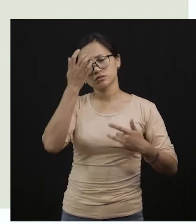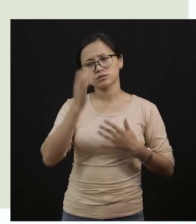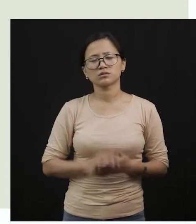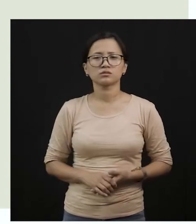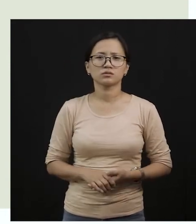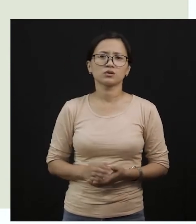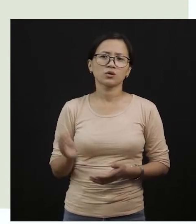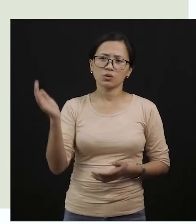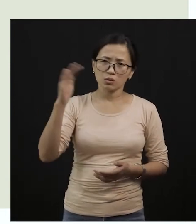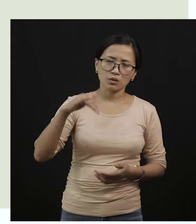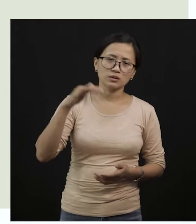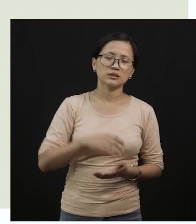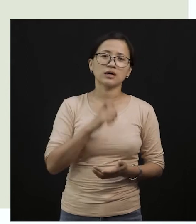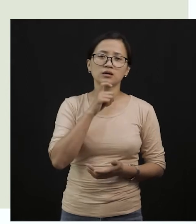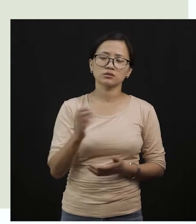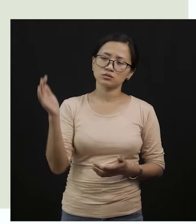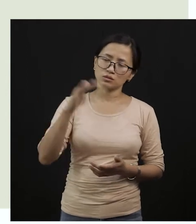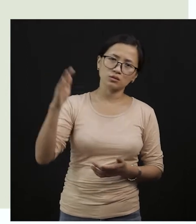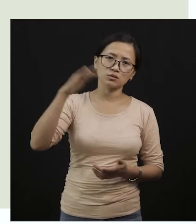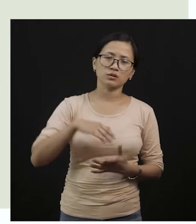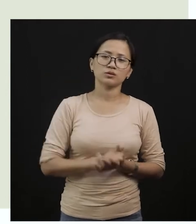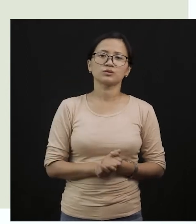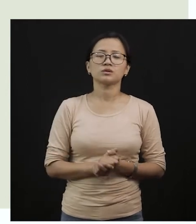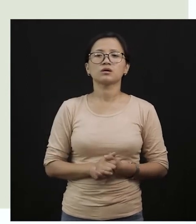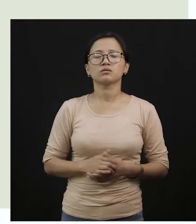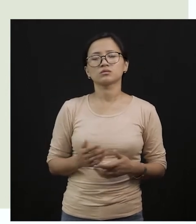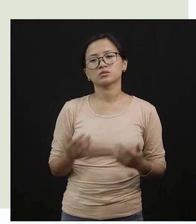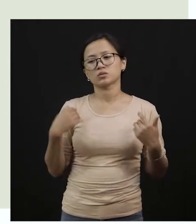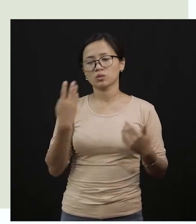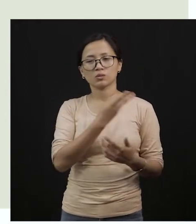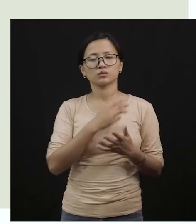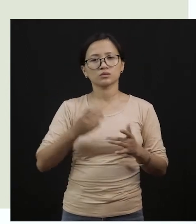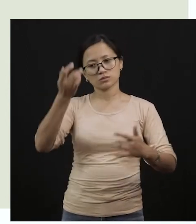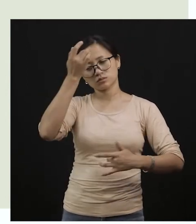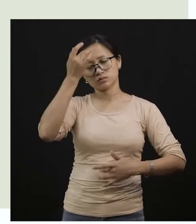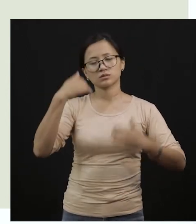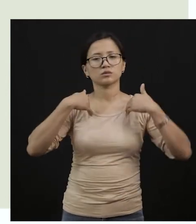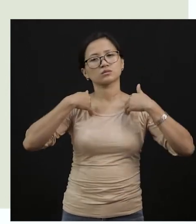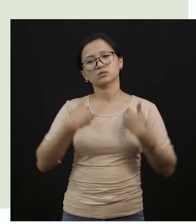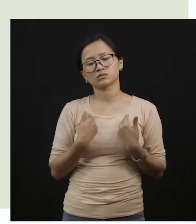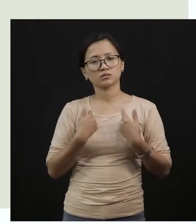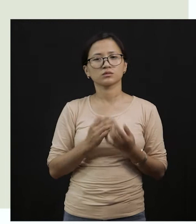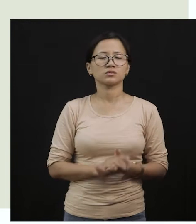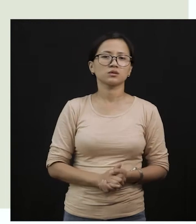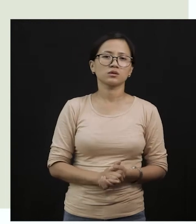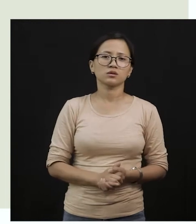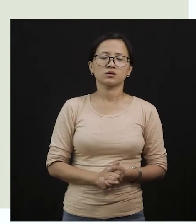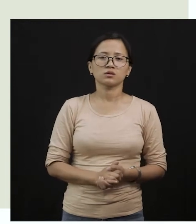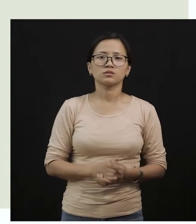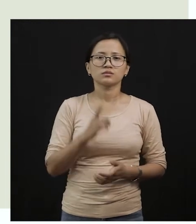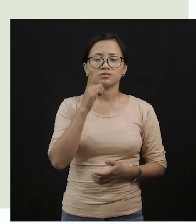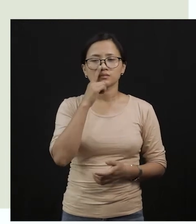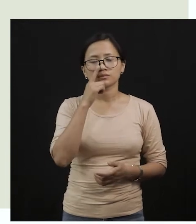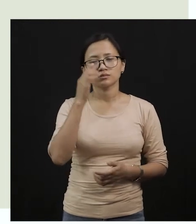also get tired. Even though we are healthy, we also get tired at some times looking after the sick people. Imagine Mother Teresa and the